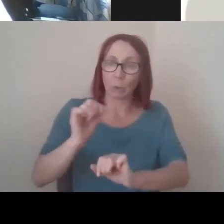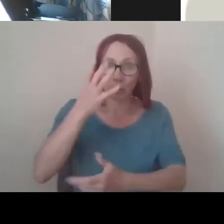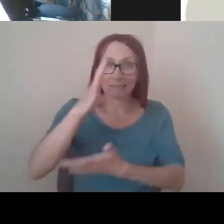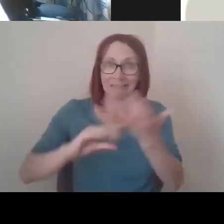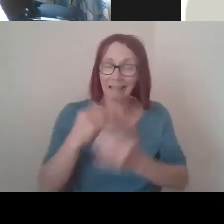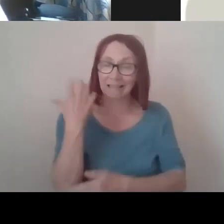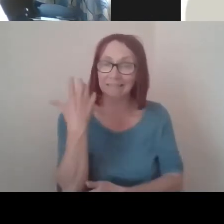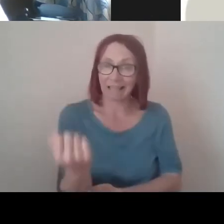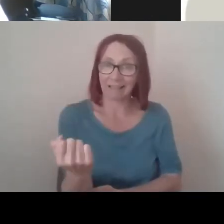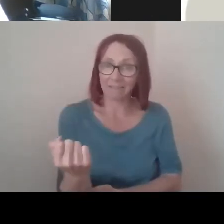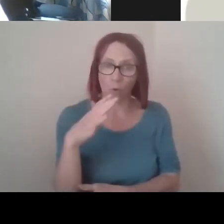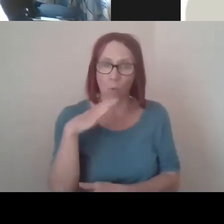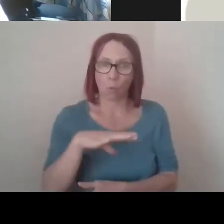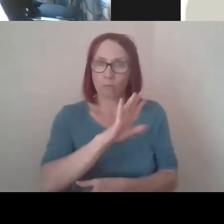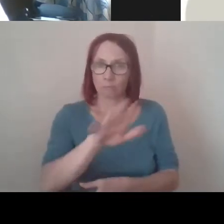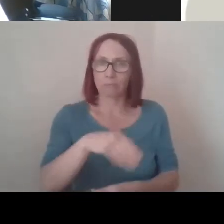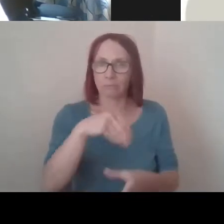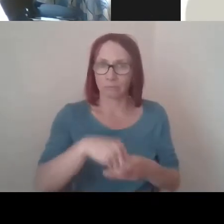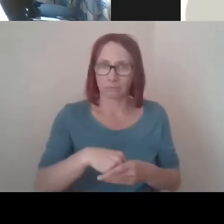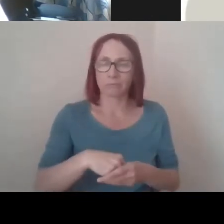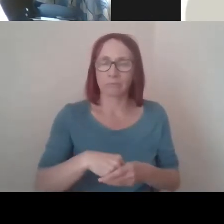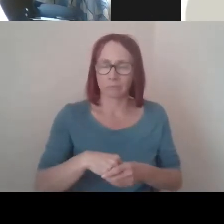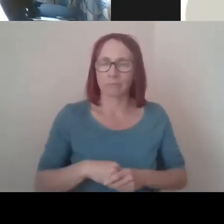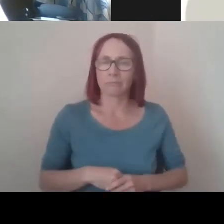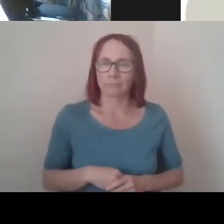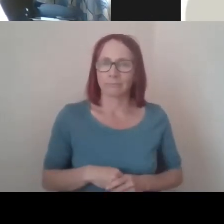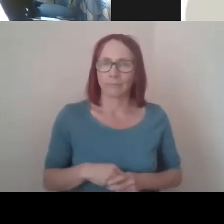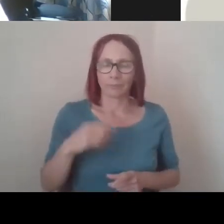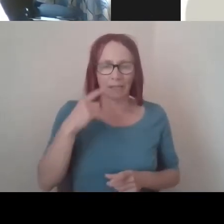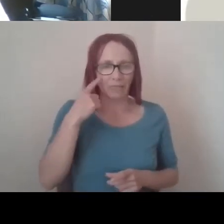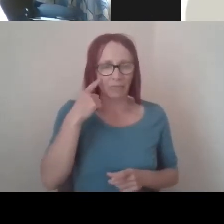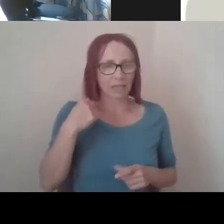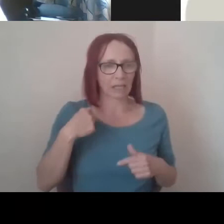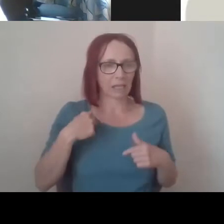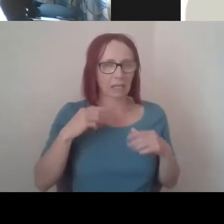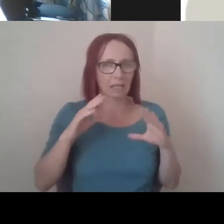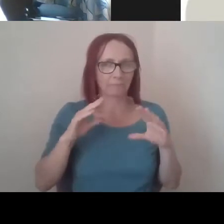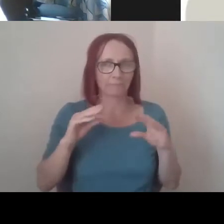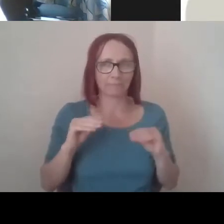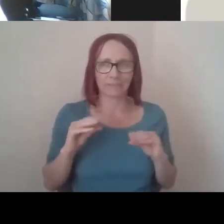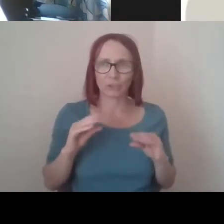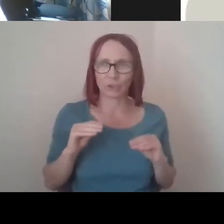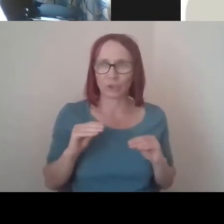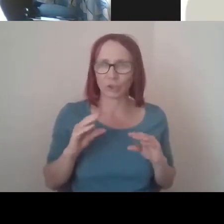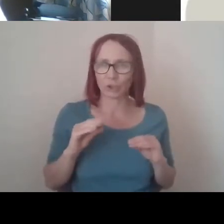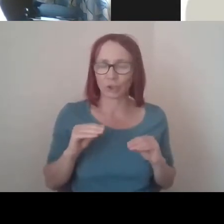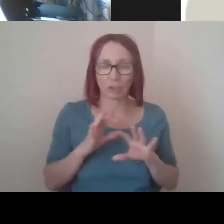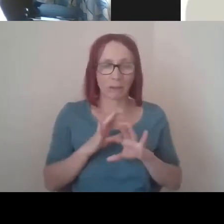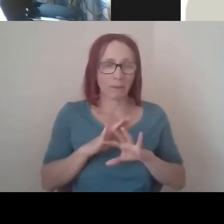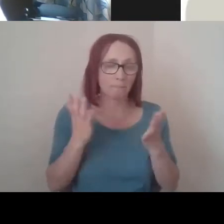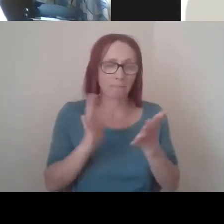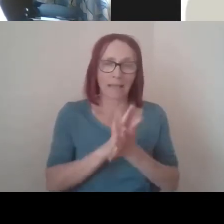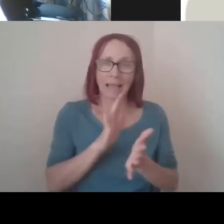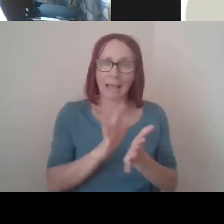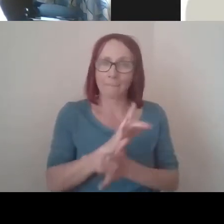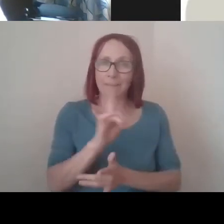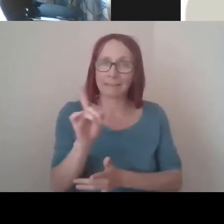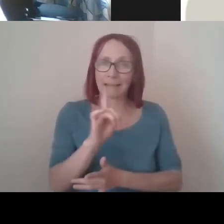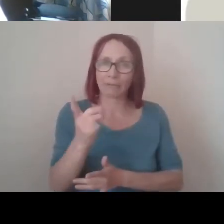definitely want you. And that, I think, is me, but I will be happy to answer any questions later.